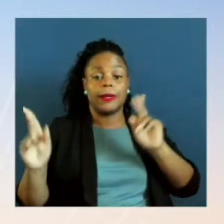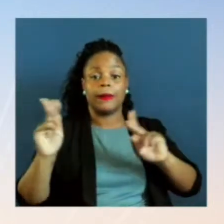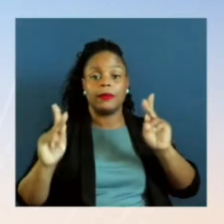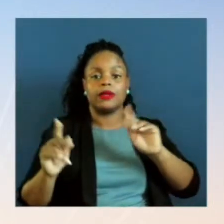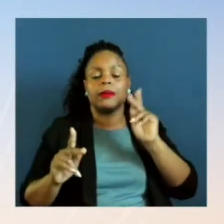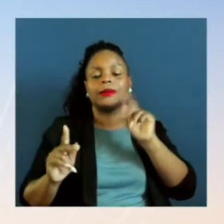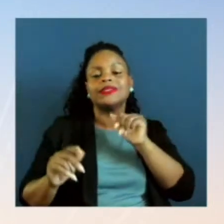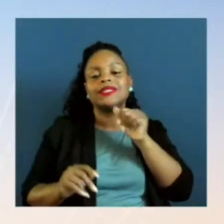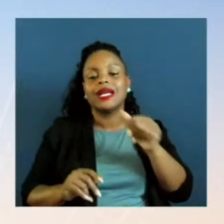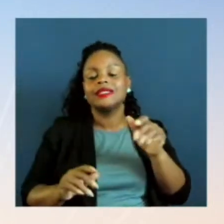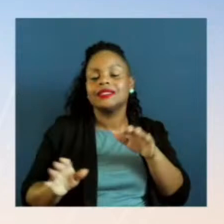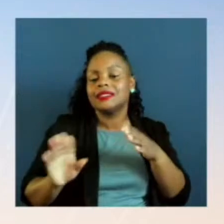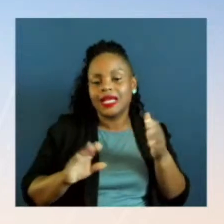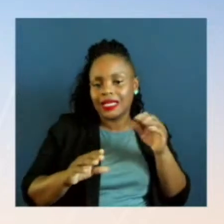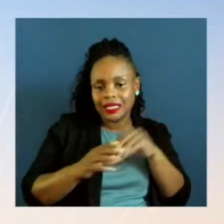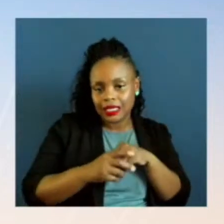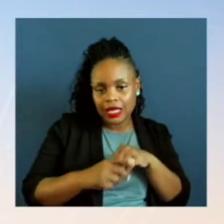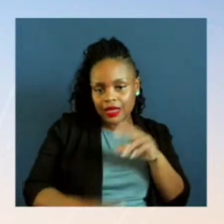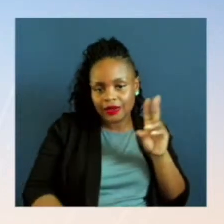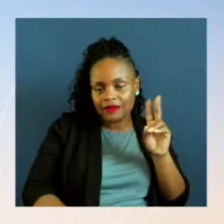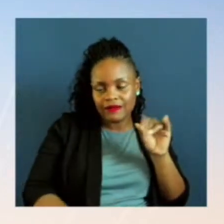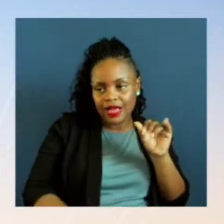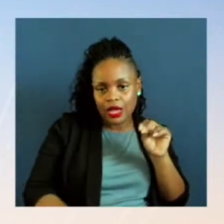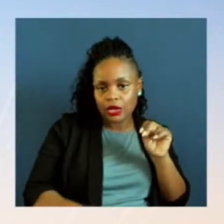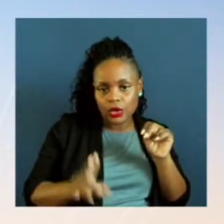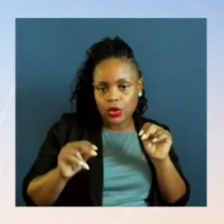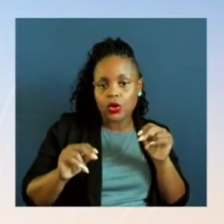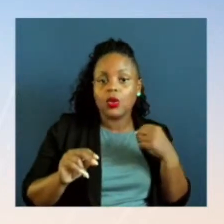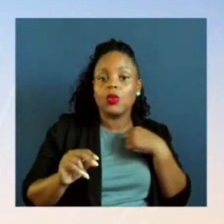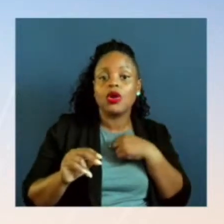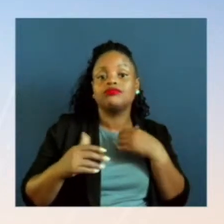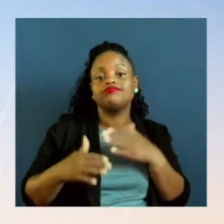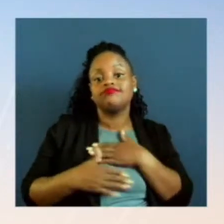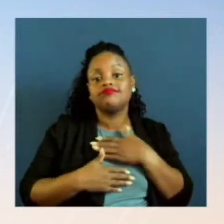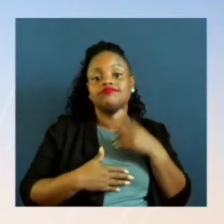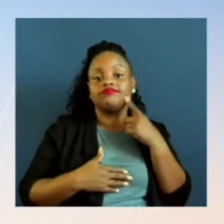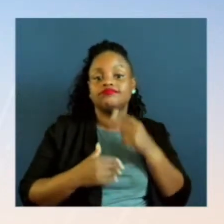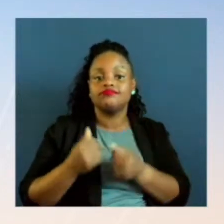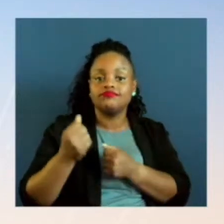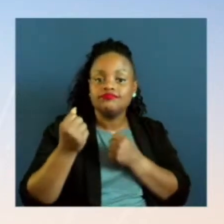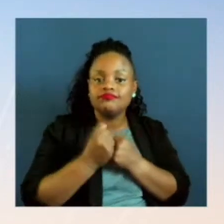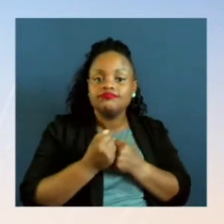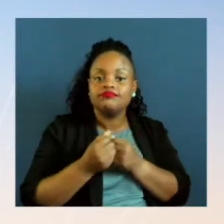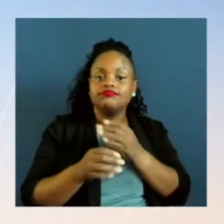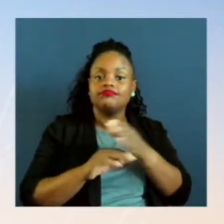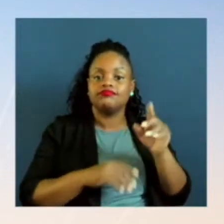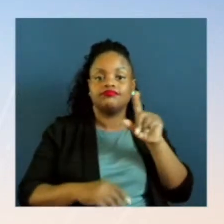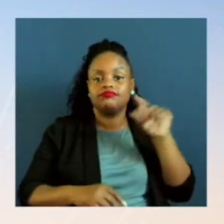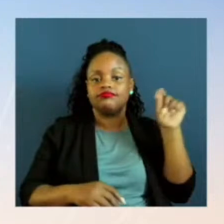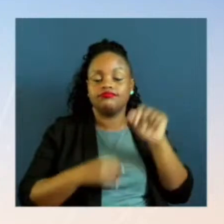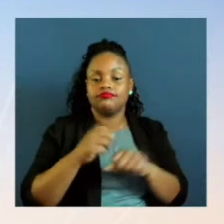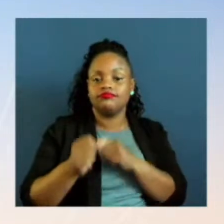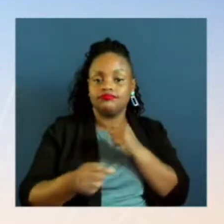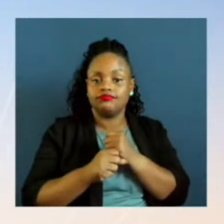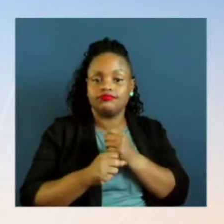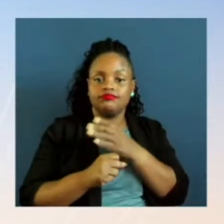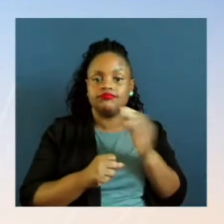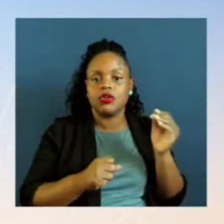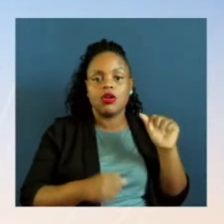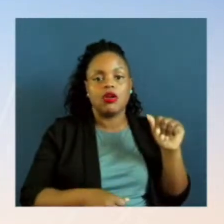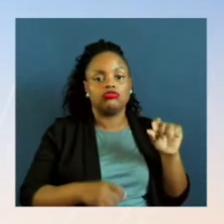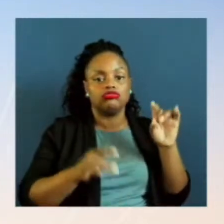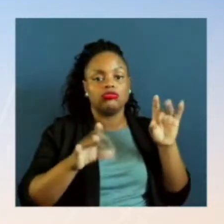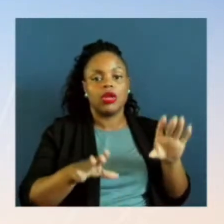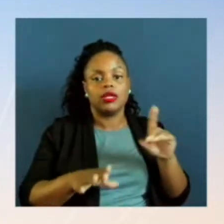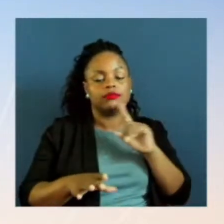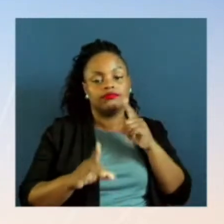We're incredibly grateful for their support over the course of a 20-year war. And Australia remains a pivotal partner to the United States.